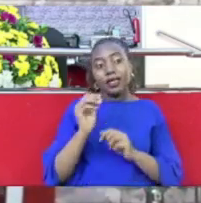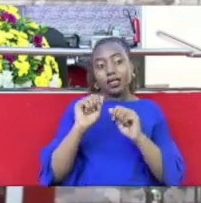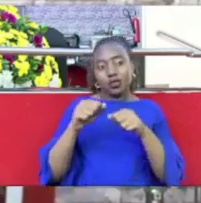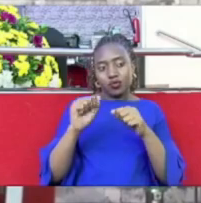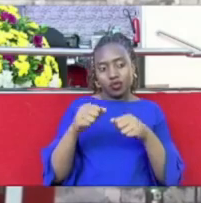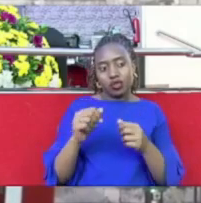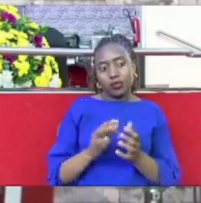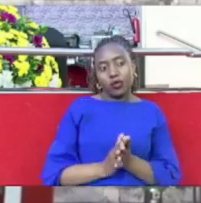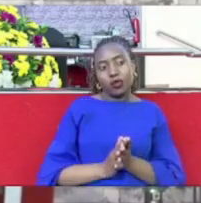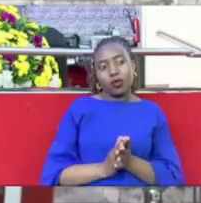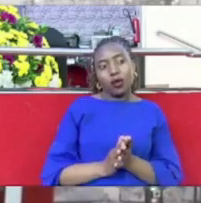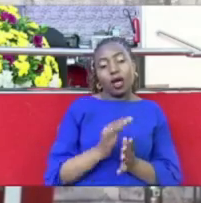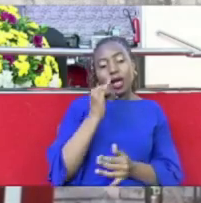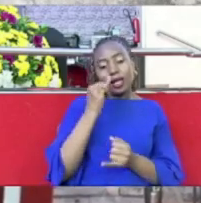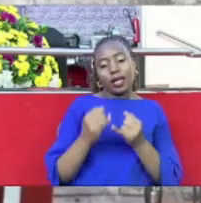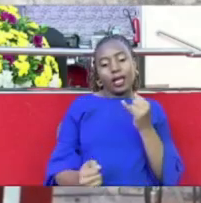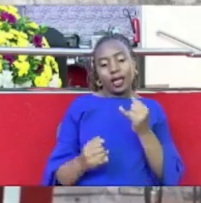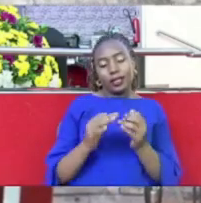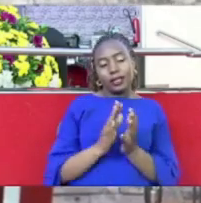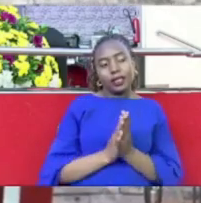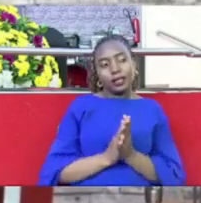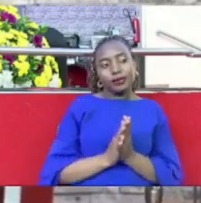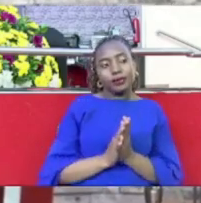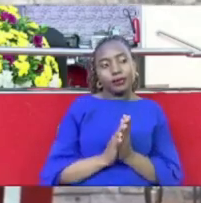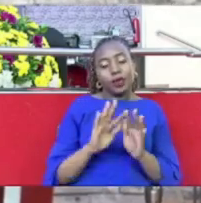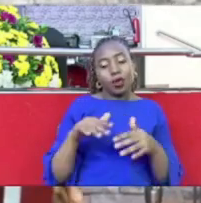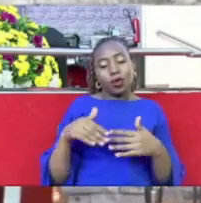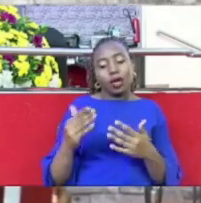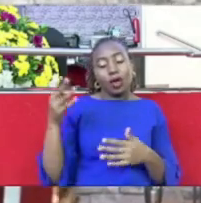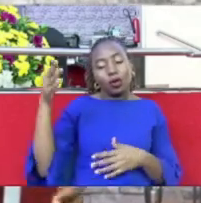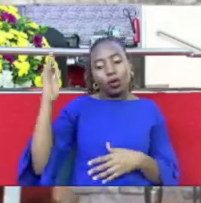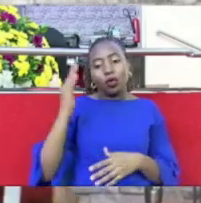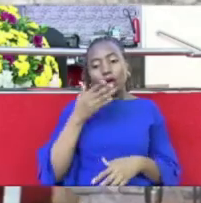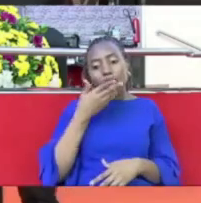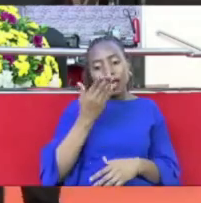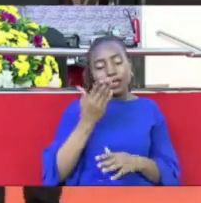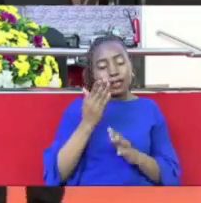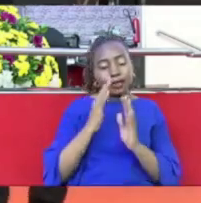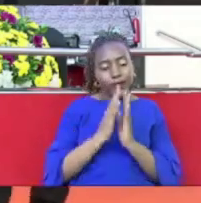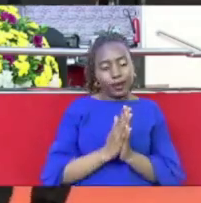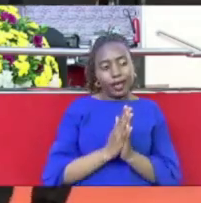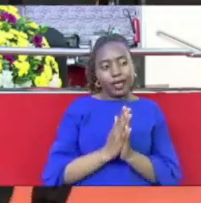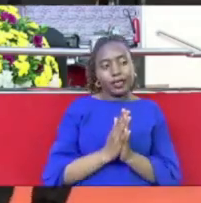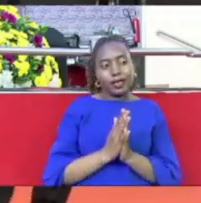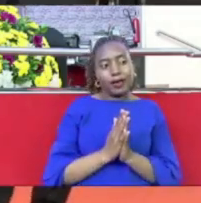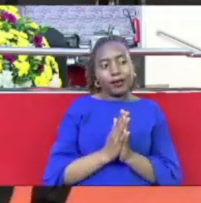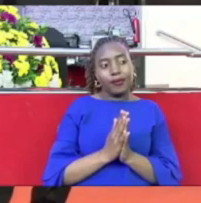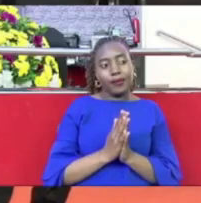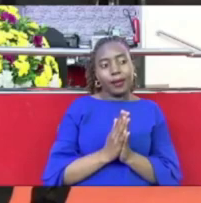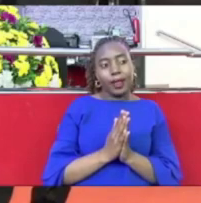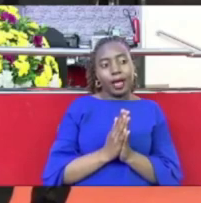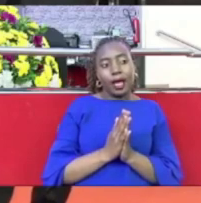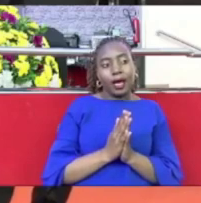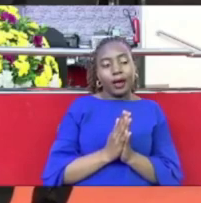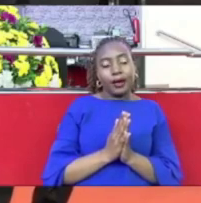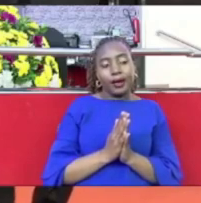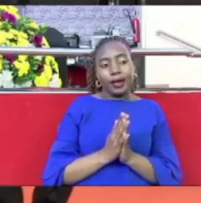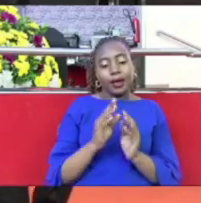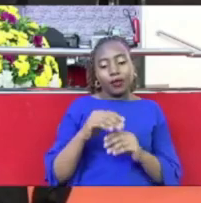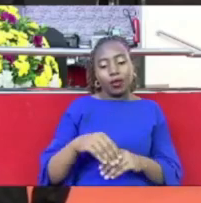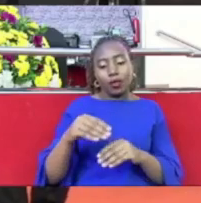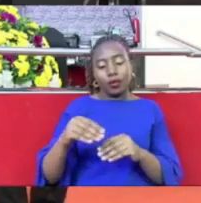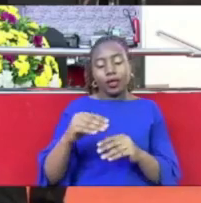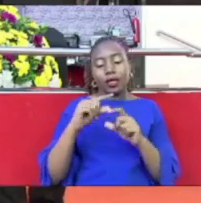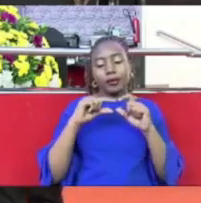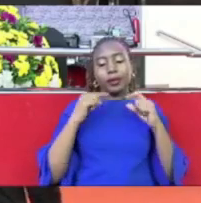third point, hoja tatu, how God answers prayer, jinsi ambavyo Mungu hujibu maombi, according to the man of God Joshua, kulingana na